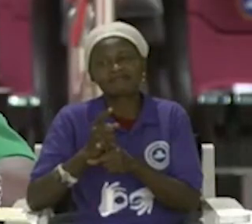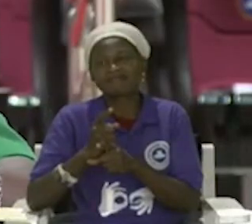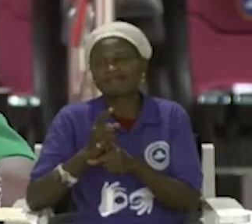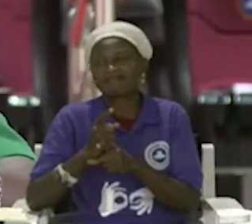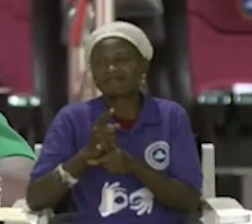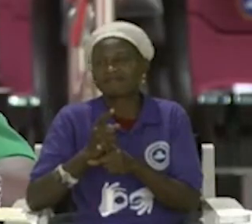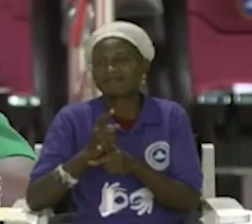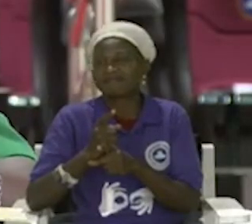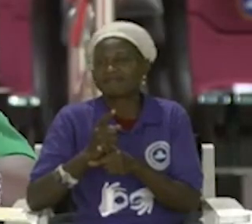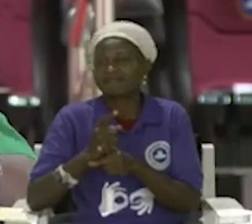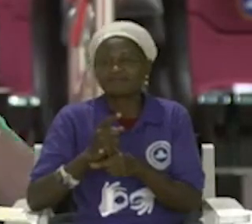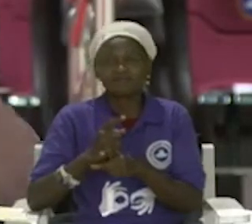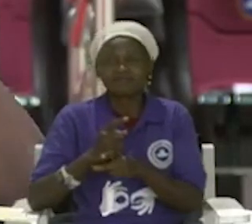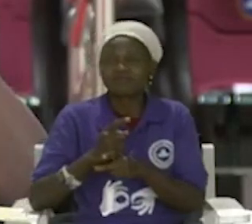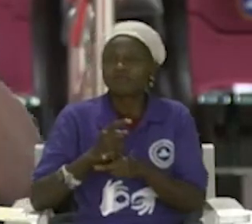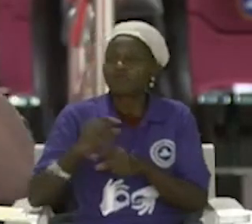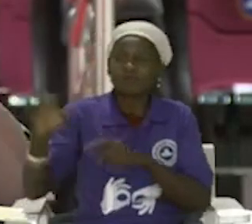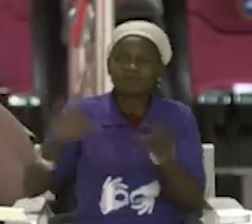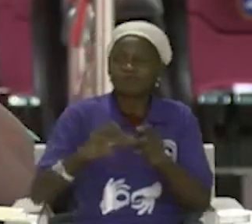blazed a trail.